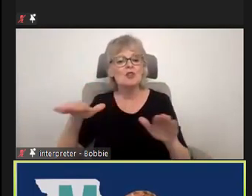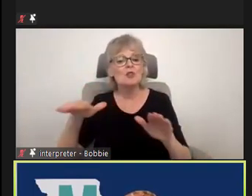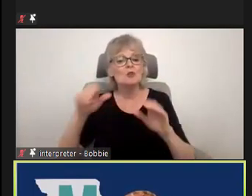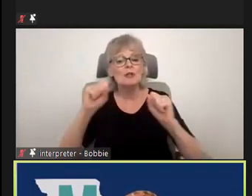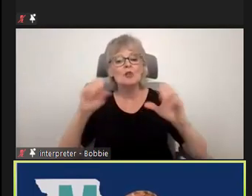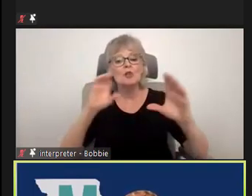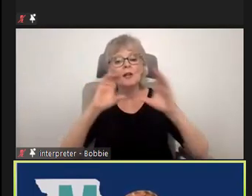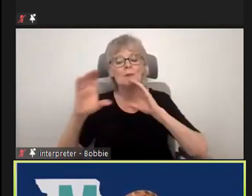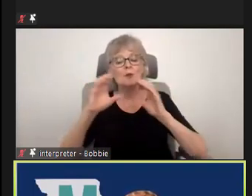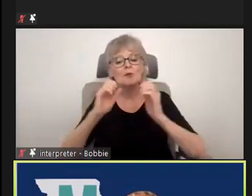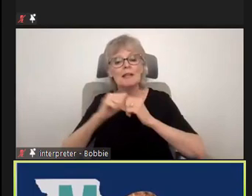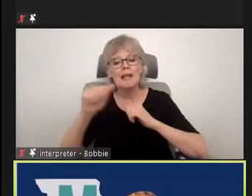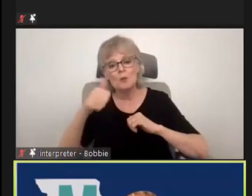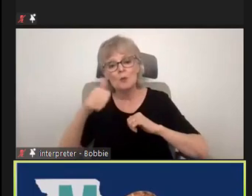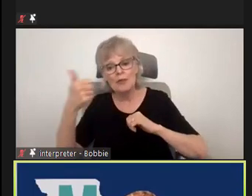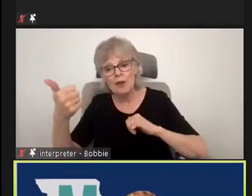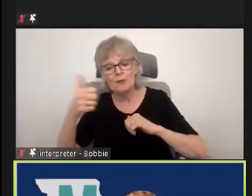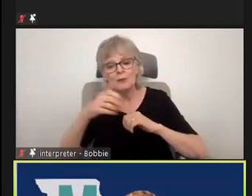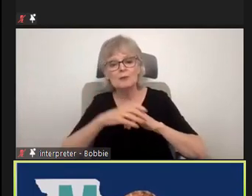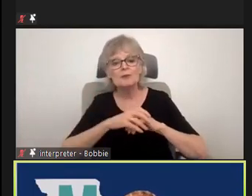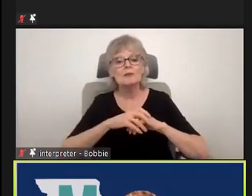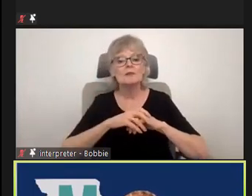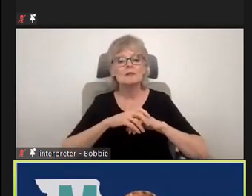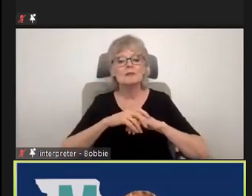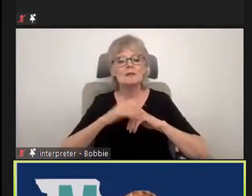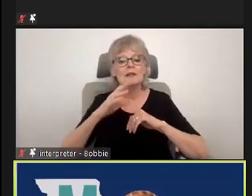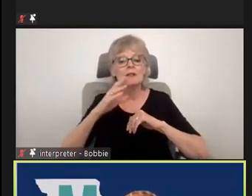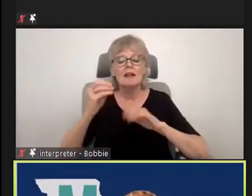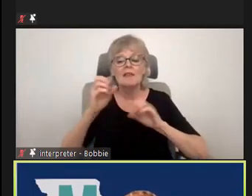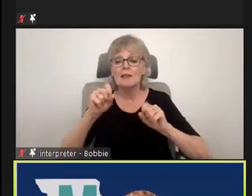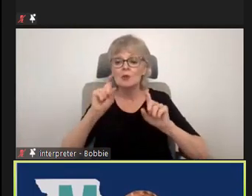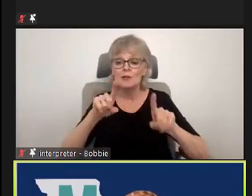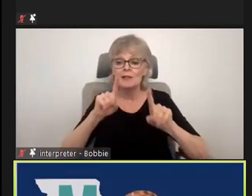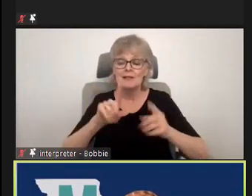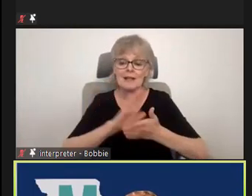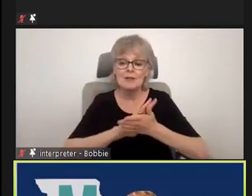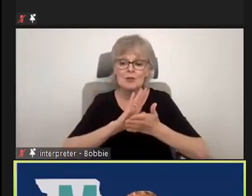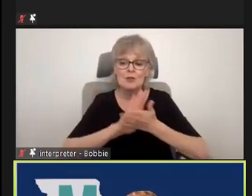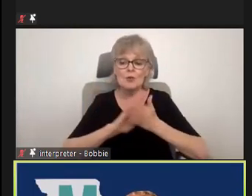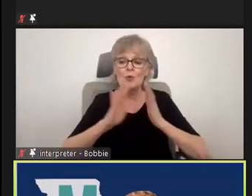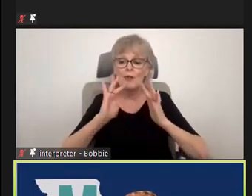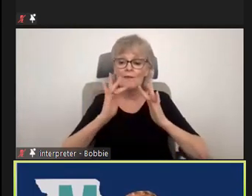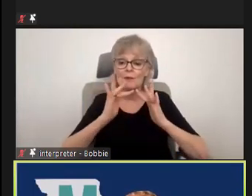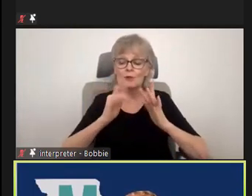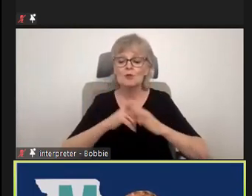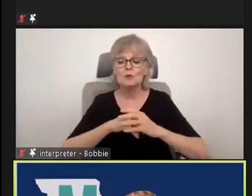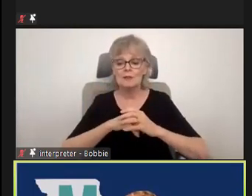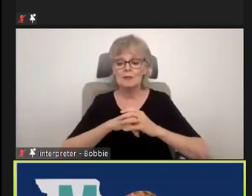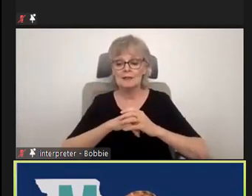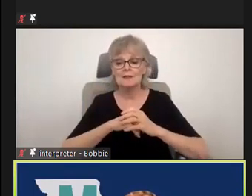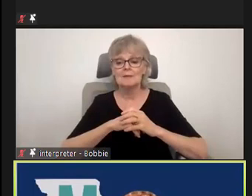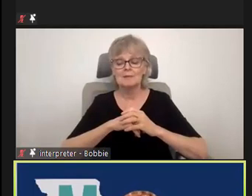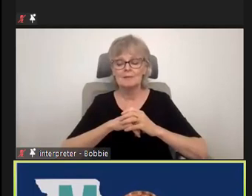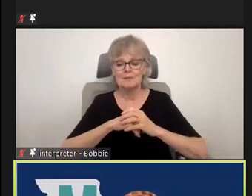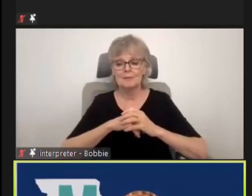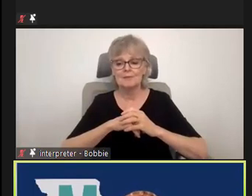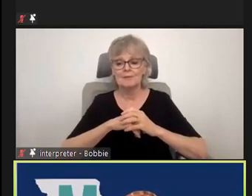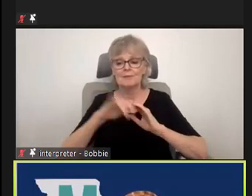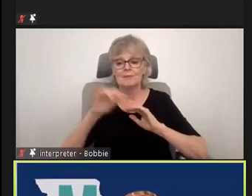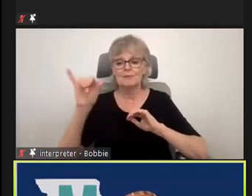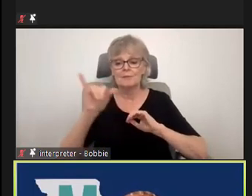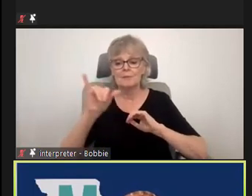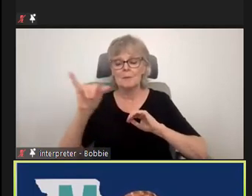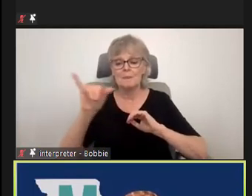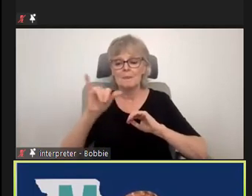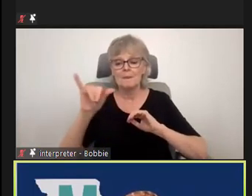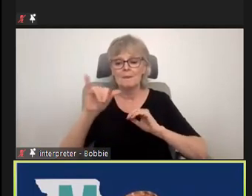with others or to attend school virtually, and also